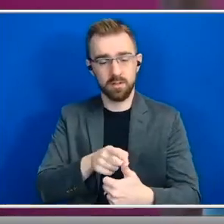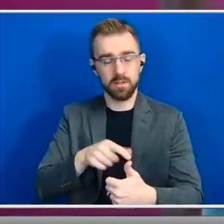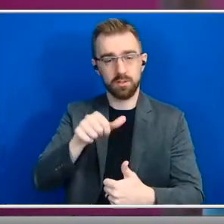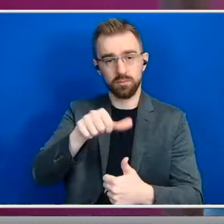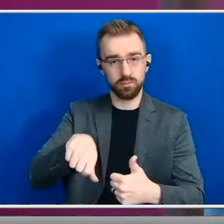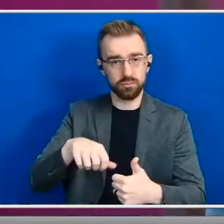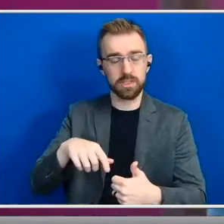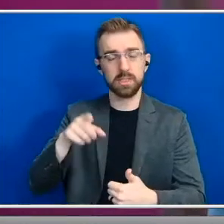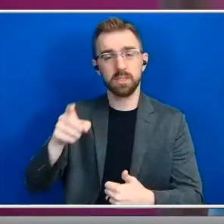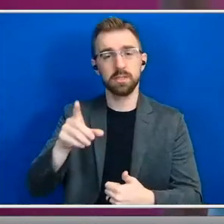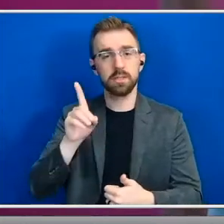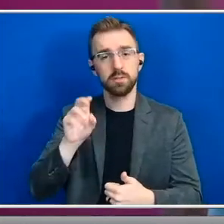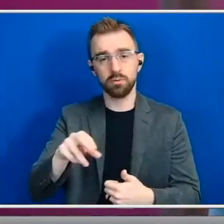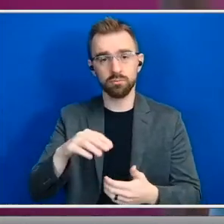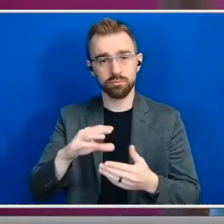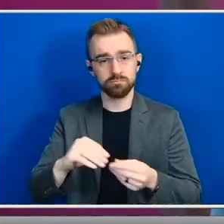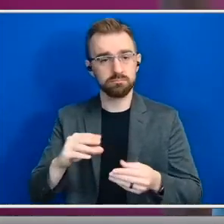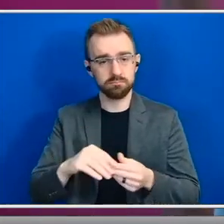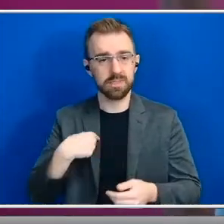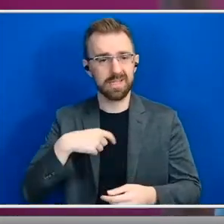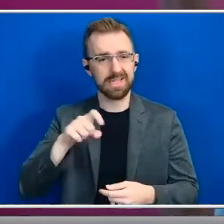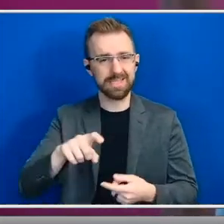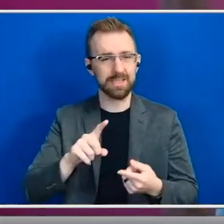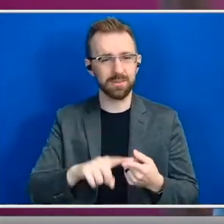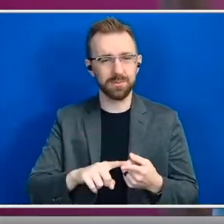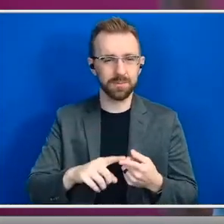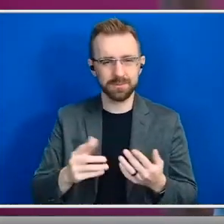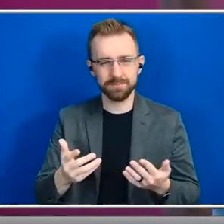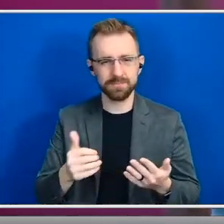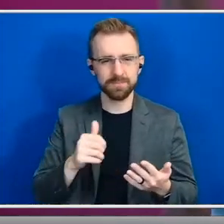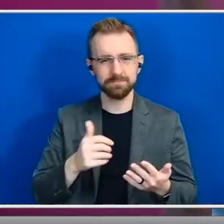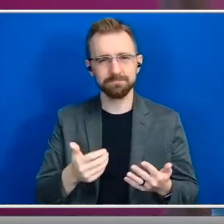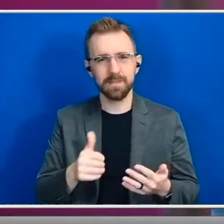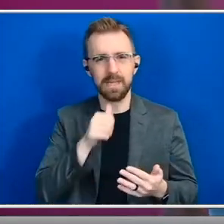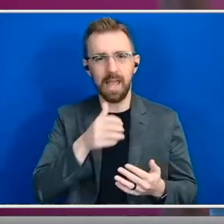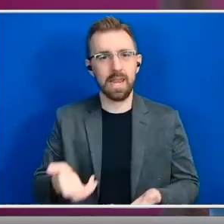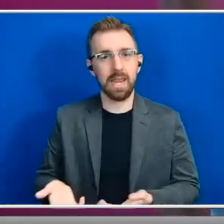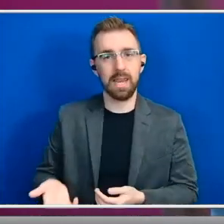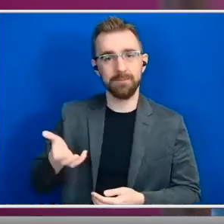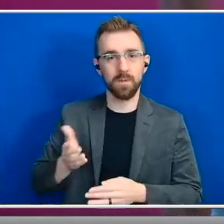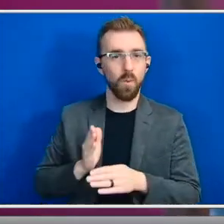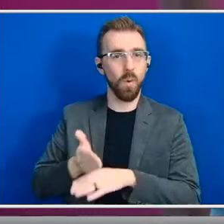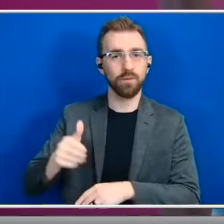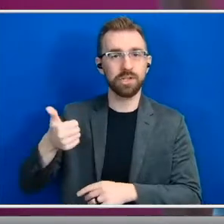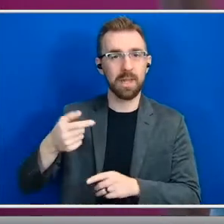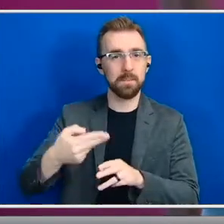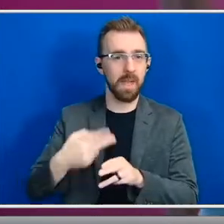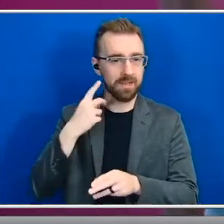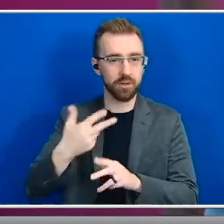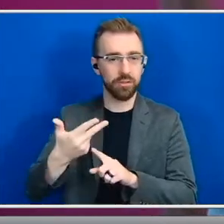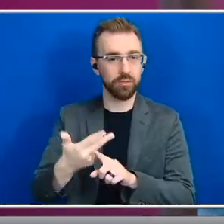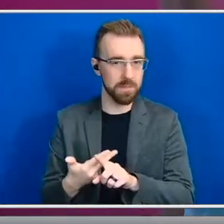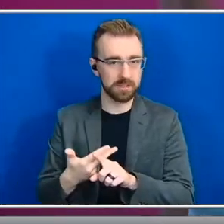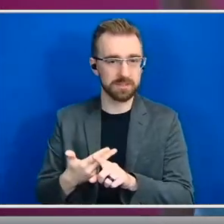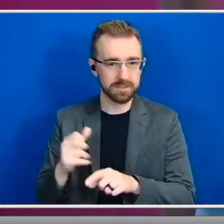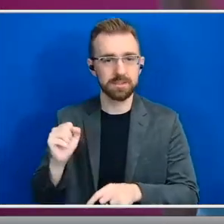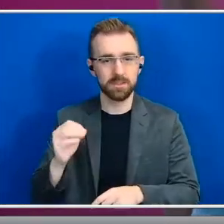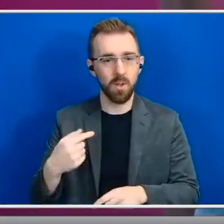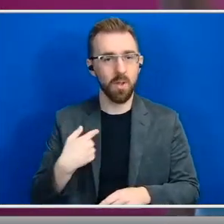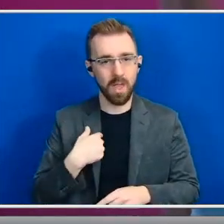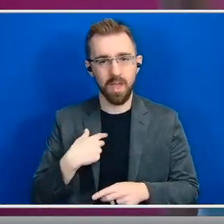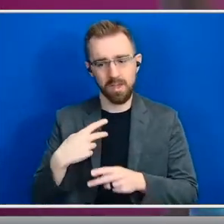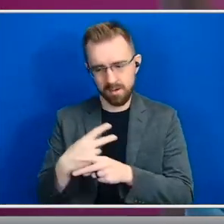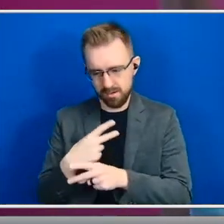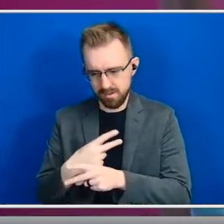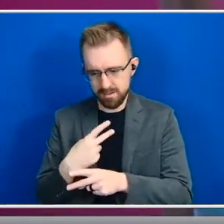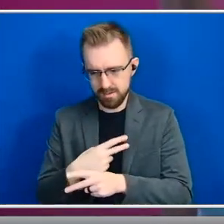said that I needed to not lift anything over 10 pounds for 3 months. So I calculated it, and that